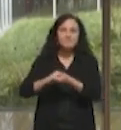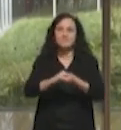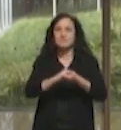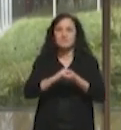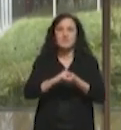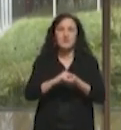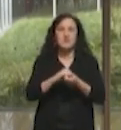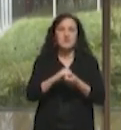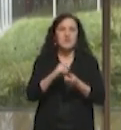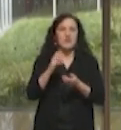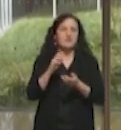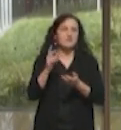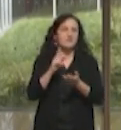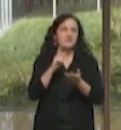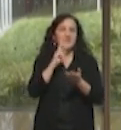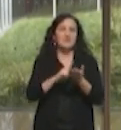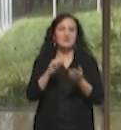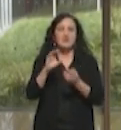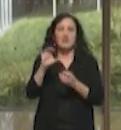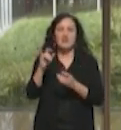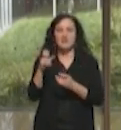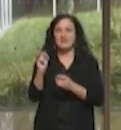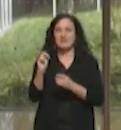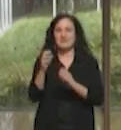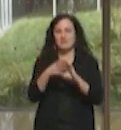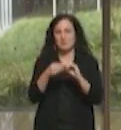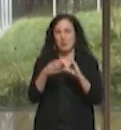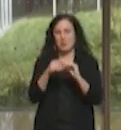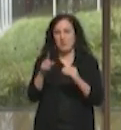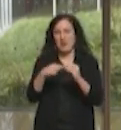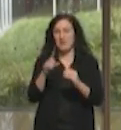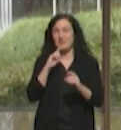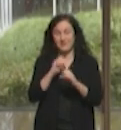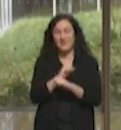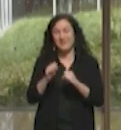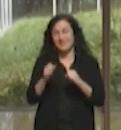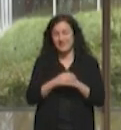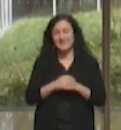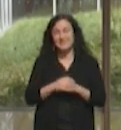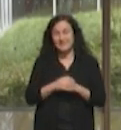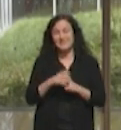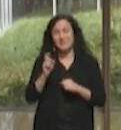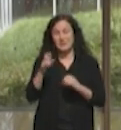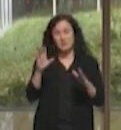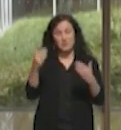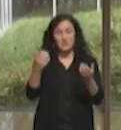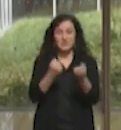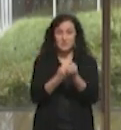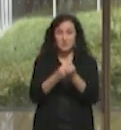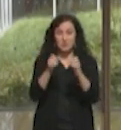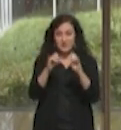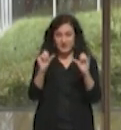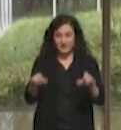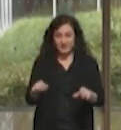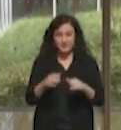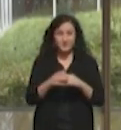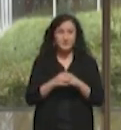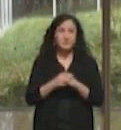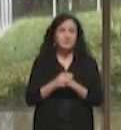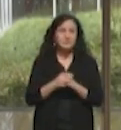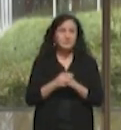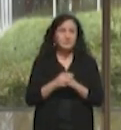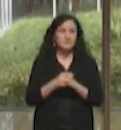Clinton spoke about. That's not just the title of a book, it's the reality. We need to provide that support system. So